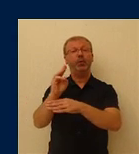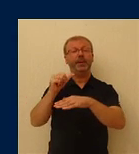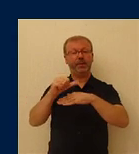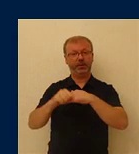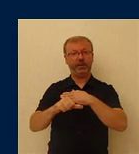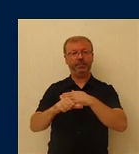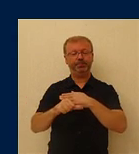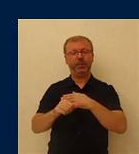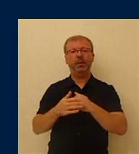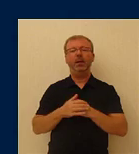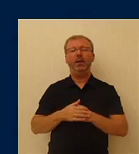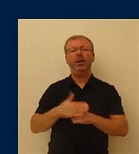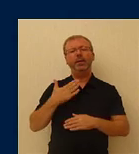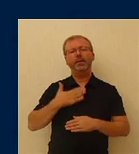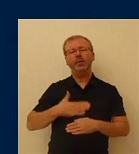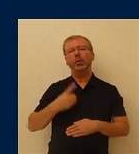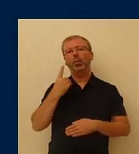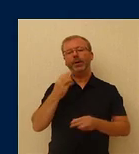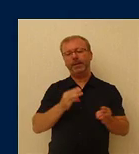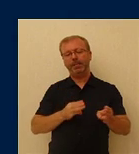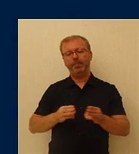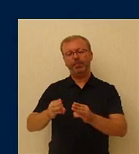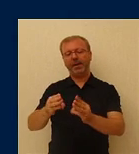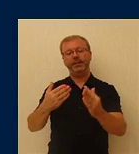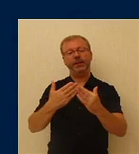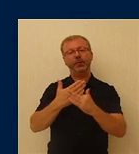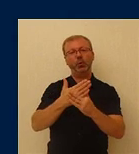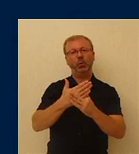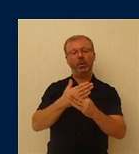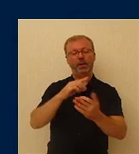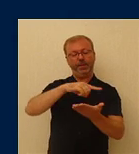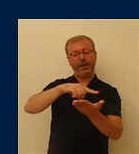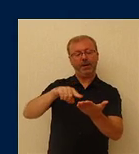just one path through the labyrinth, and it is